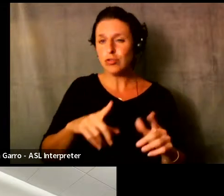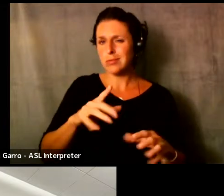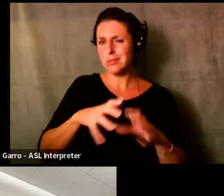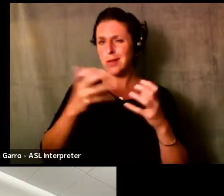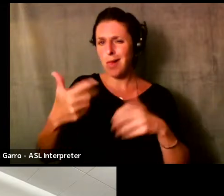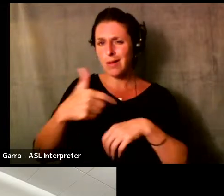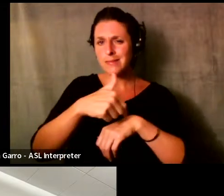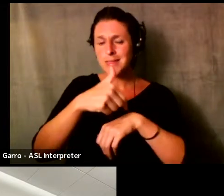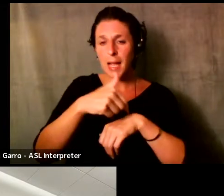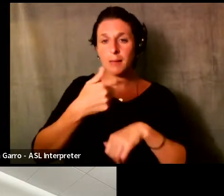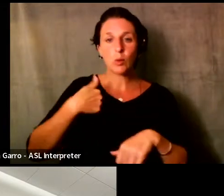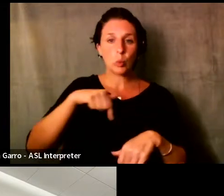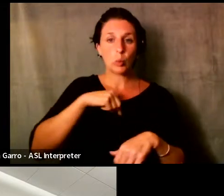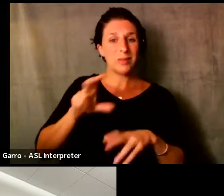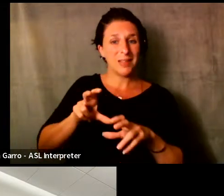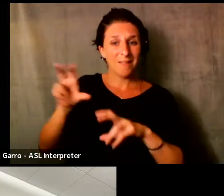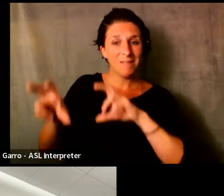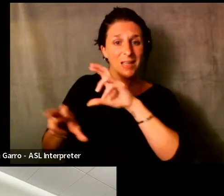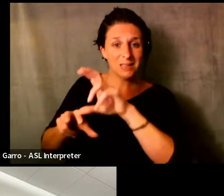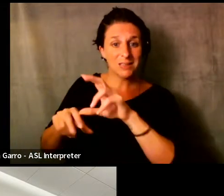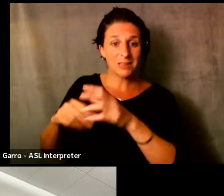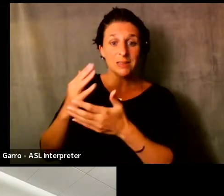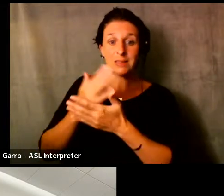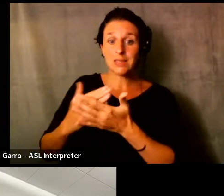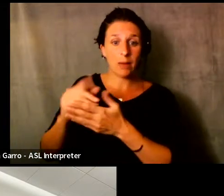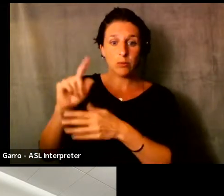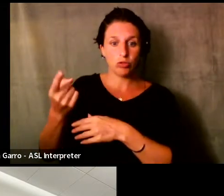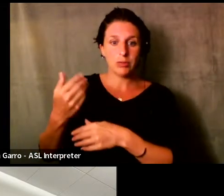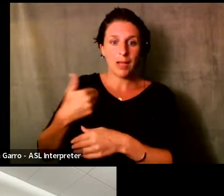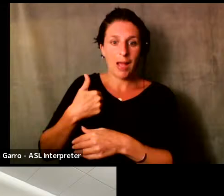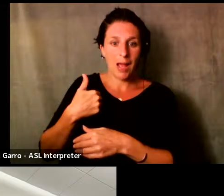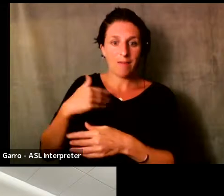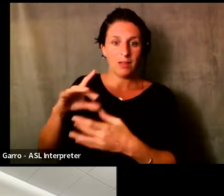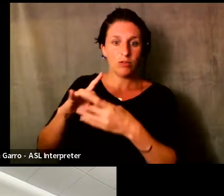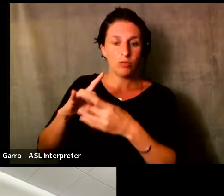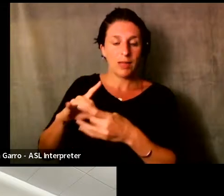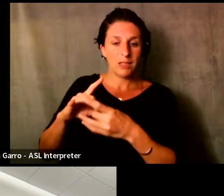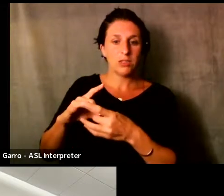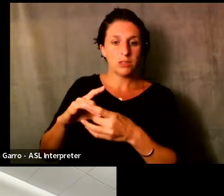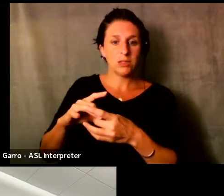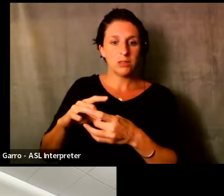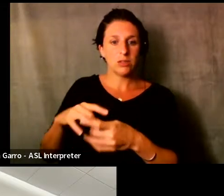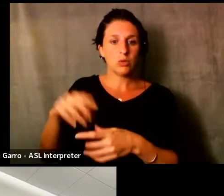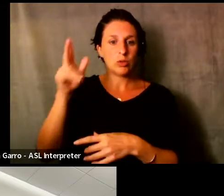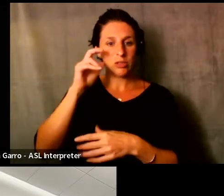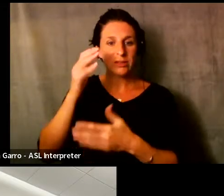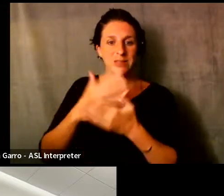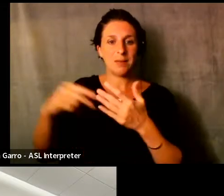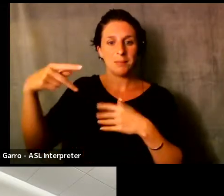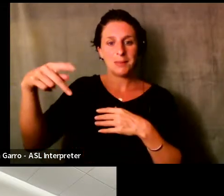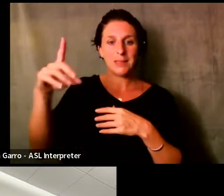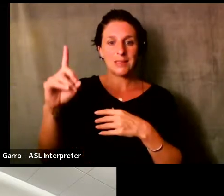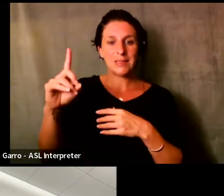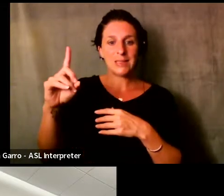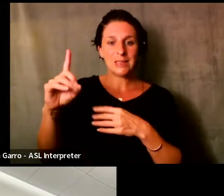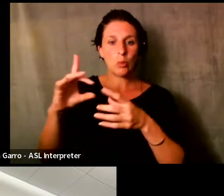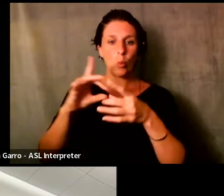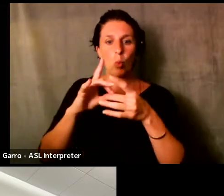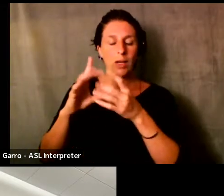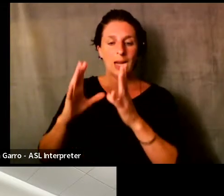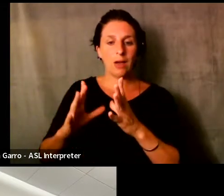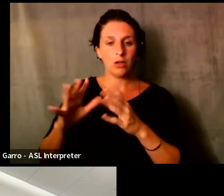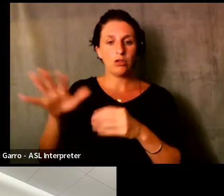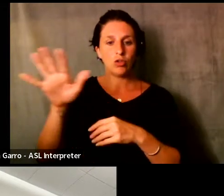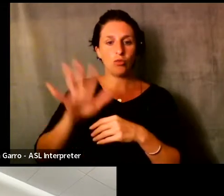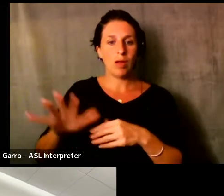time. So we've invested, some of it is just having the relationship. So you heard from some of the PD coordinators around